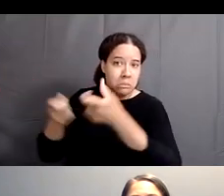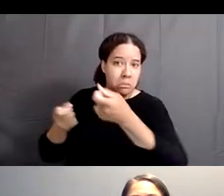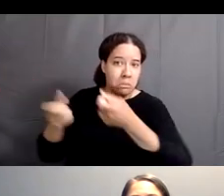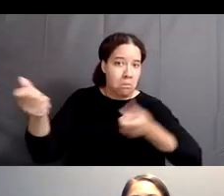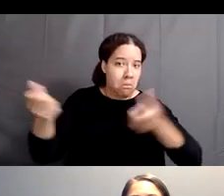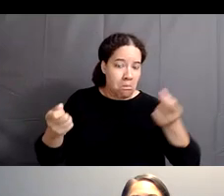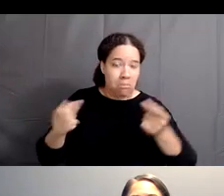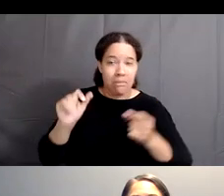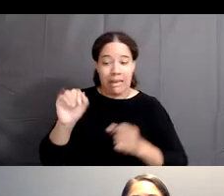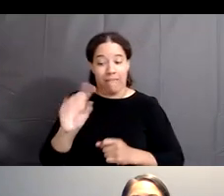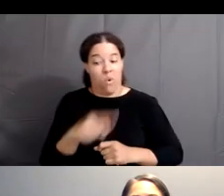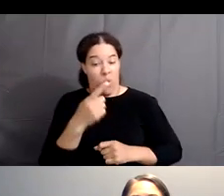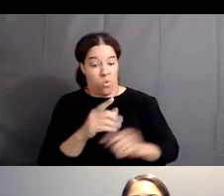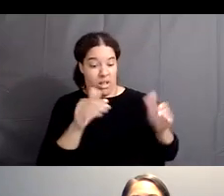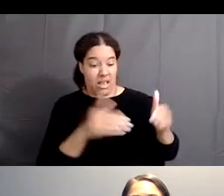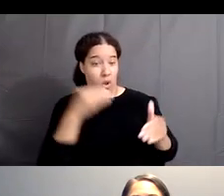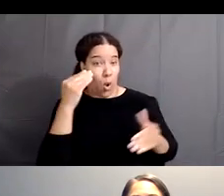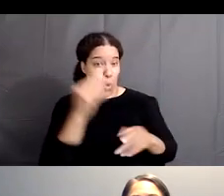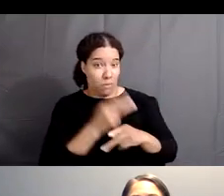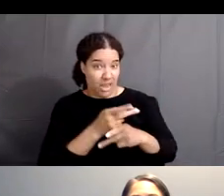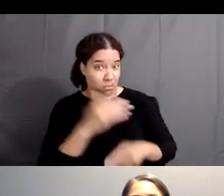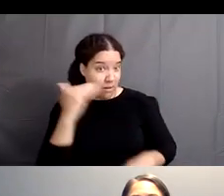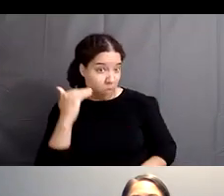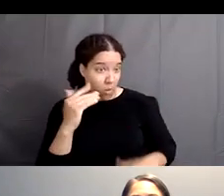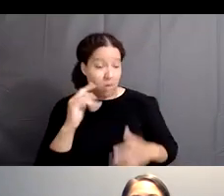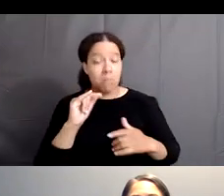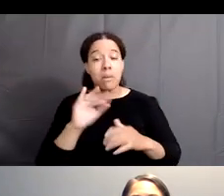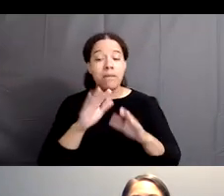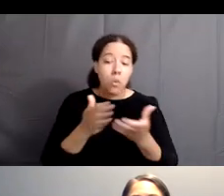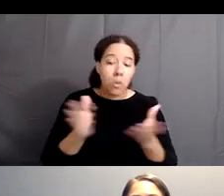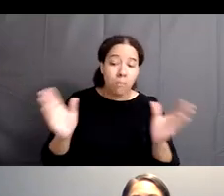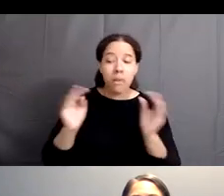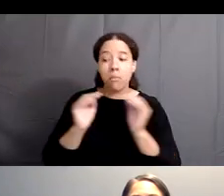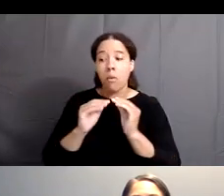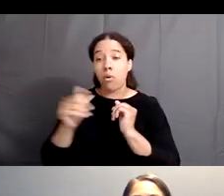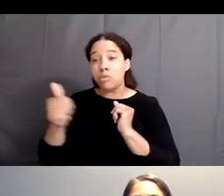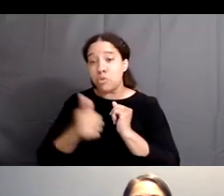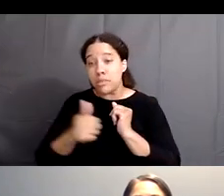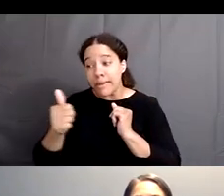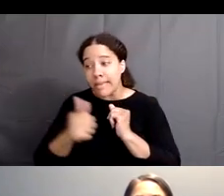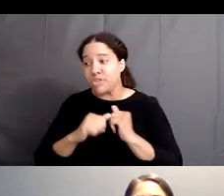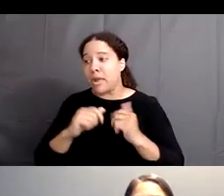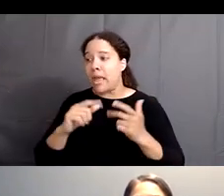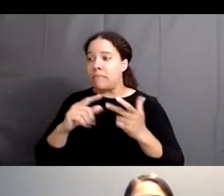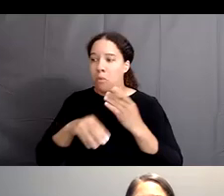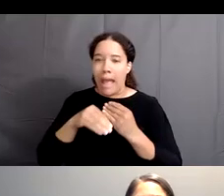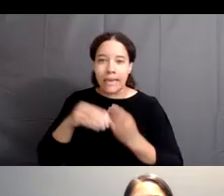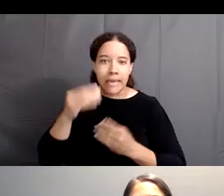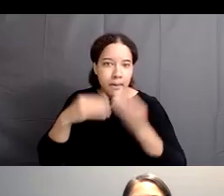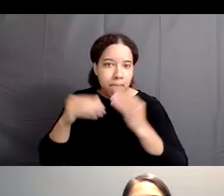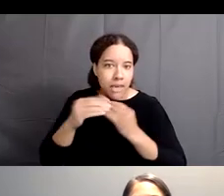exclusively doing home care before, what would happen if you started doing transportation or meal delivery service or any